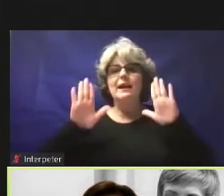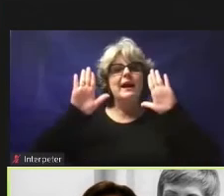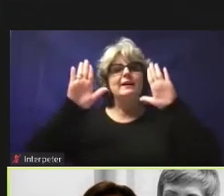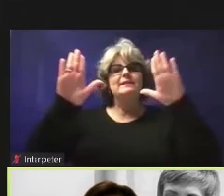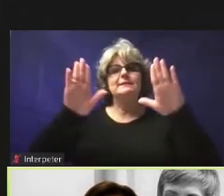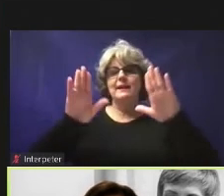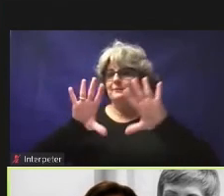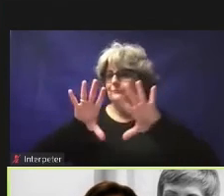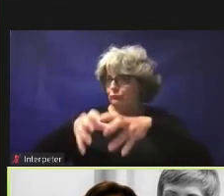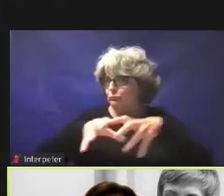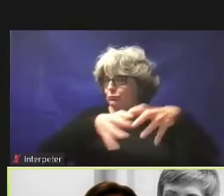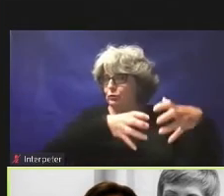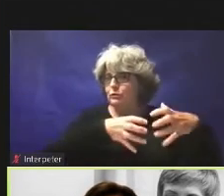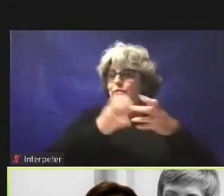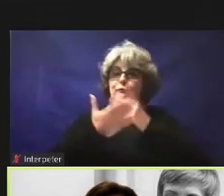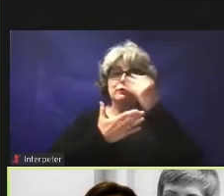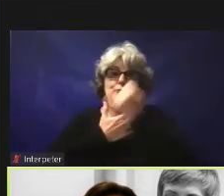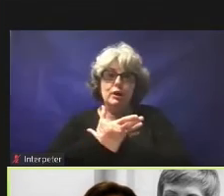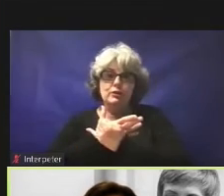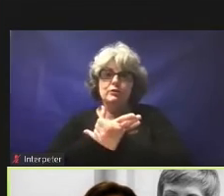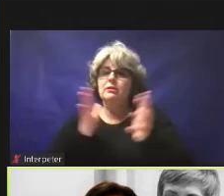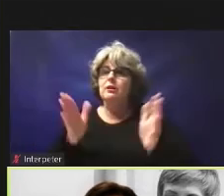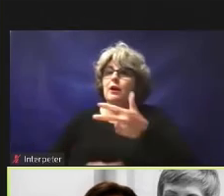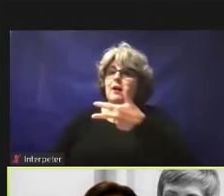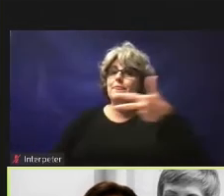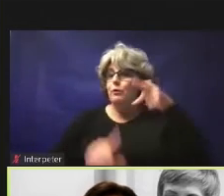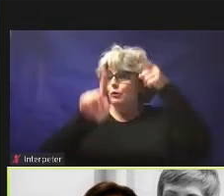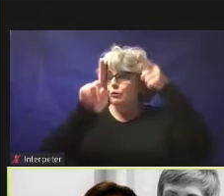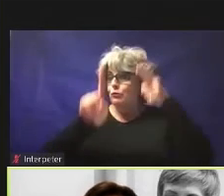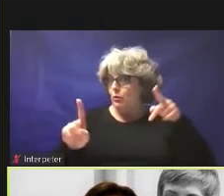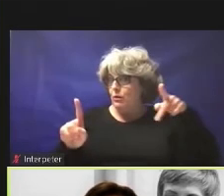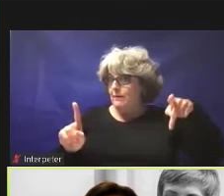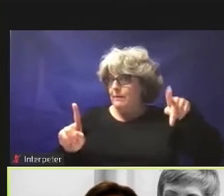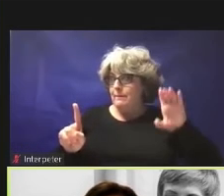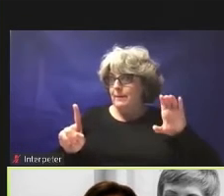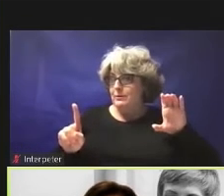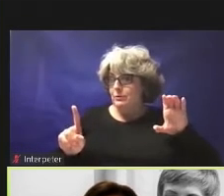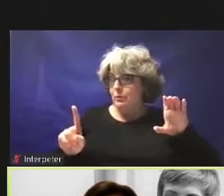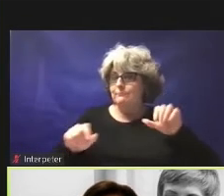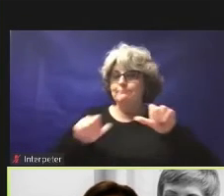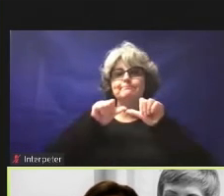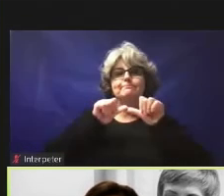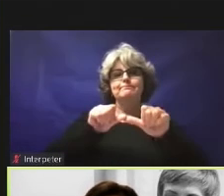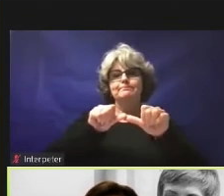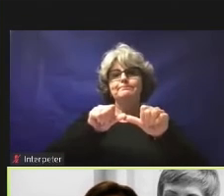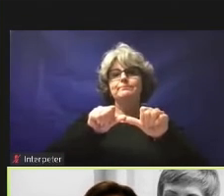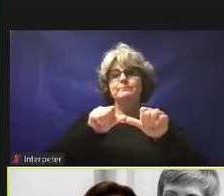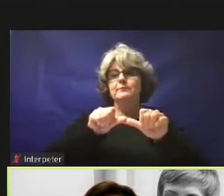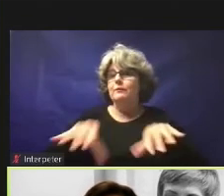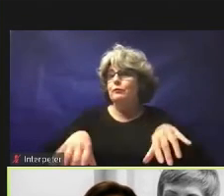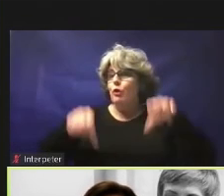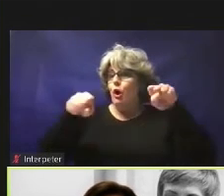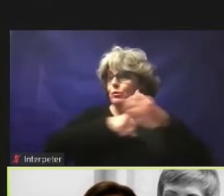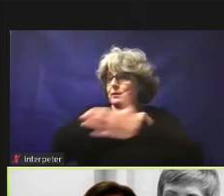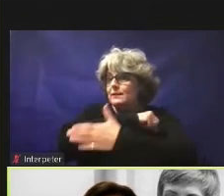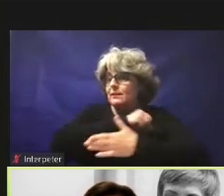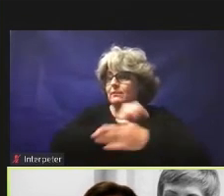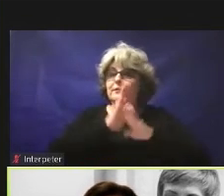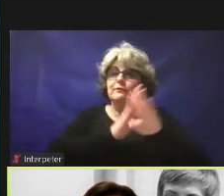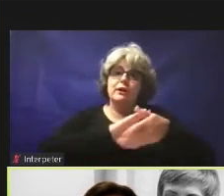outstanding affiliate groups for projects that promote the third goal of Peace Corps, or continue to serve host countries, build